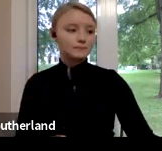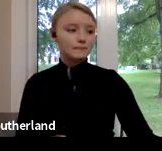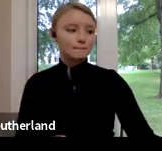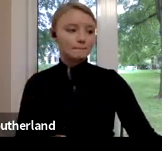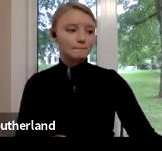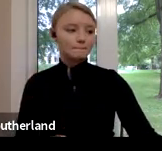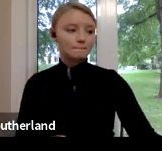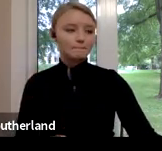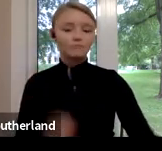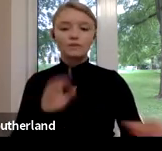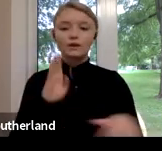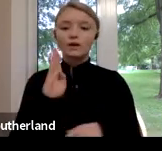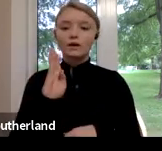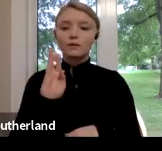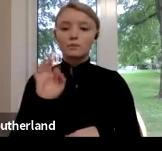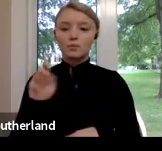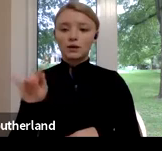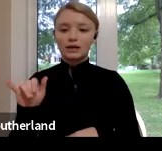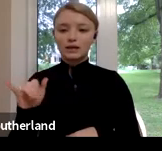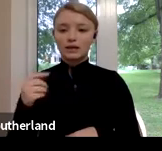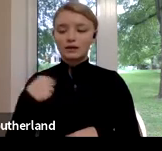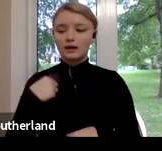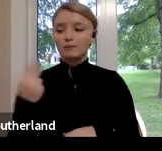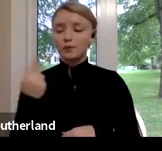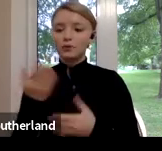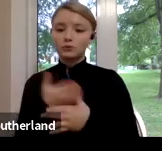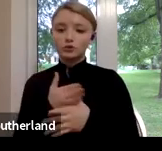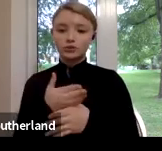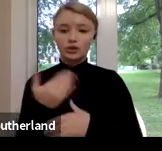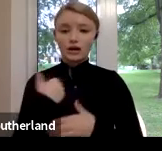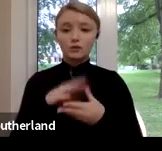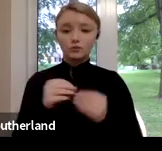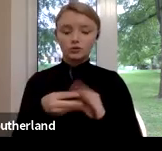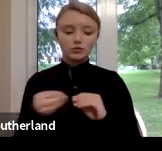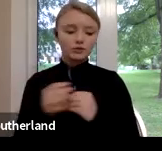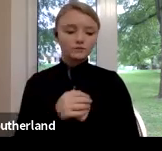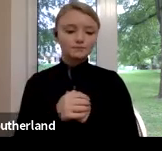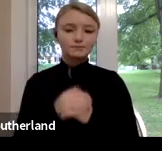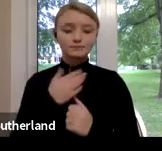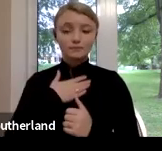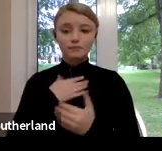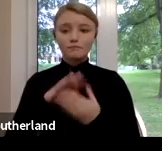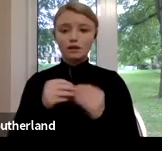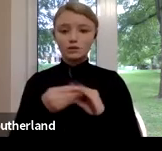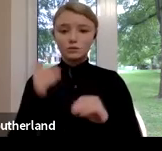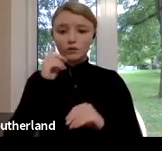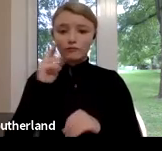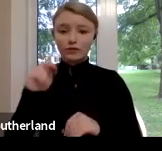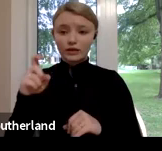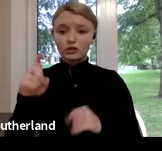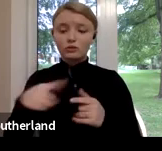Brittaney and I are both going to share our Ningxia stories. My story for Ningxia, when we started drinking it